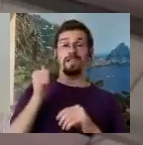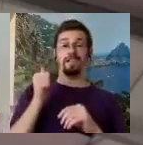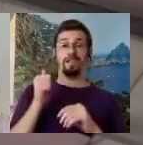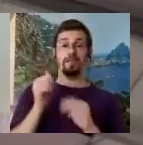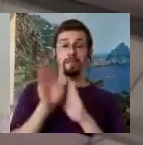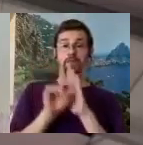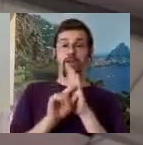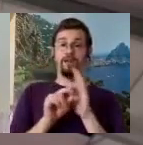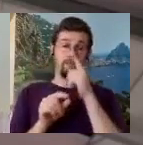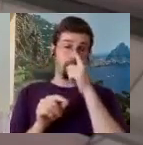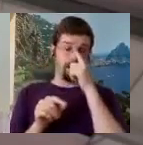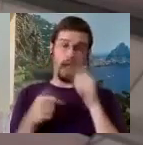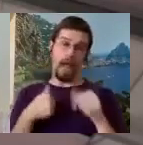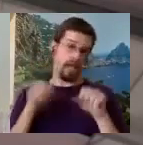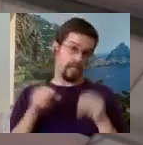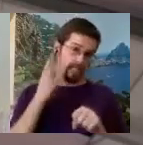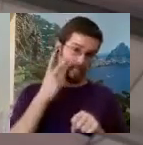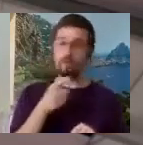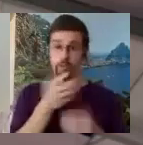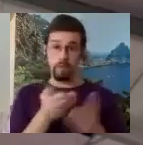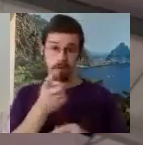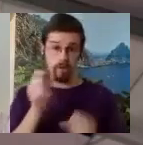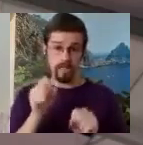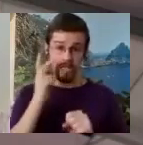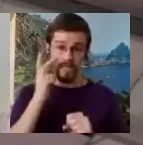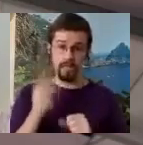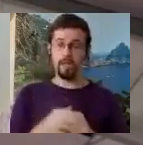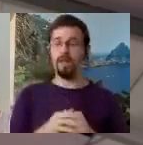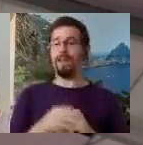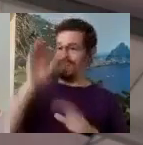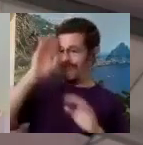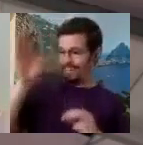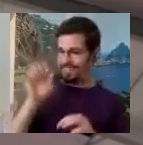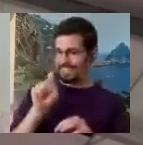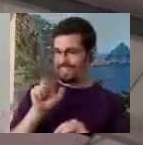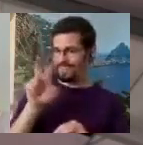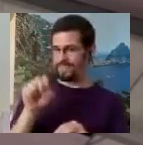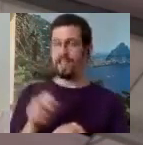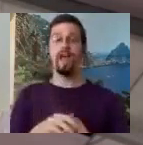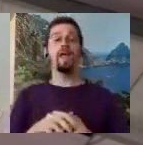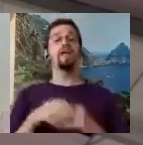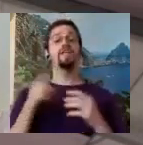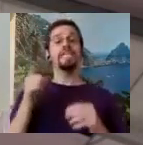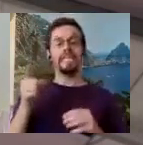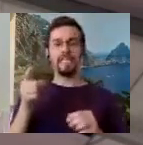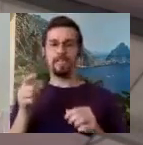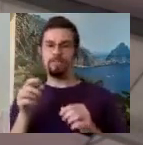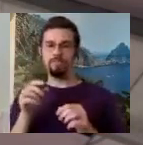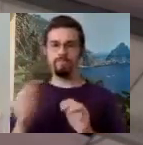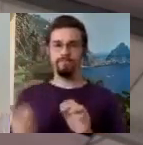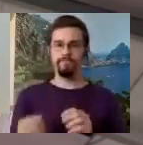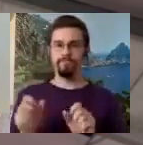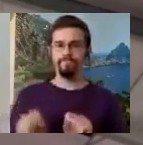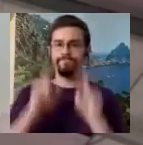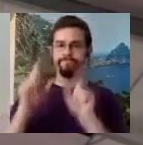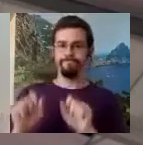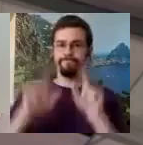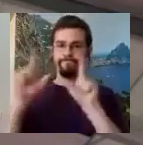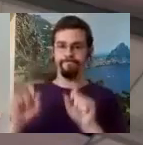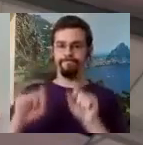I put on your Presentation 30 webpage. Mm-hmm. And Steve Slavinsky, our